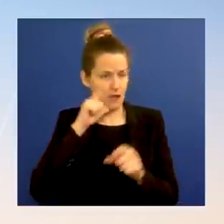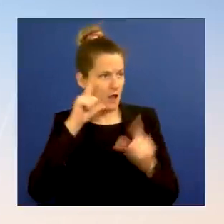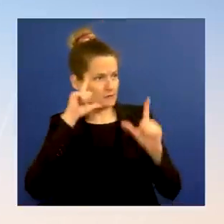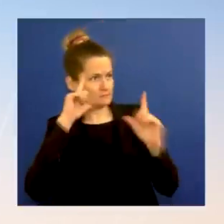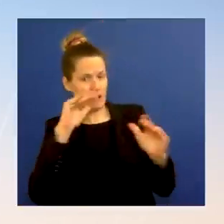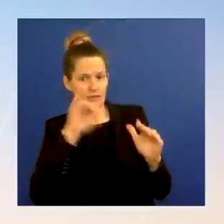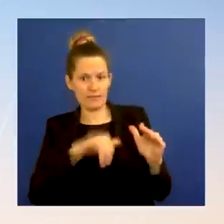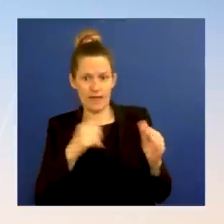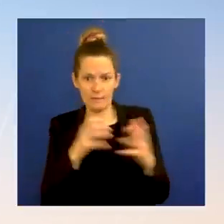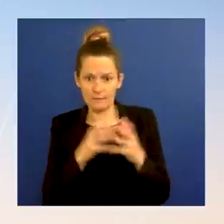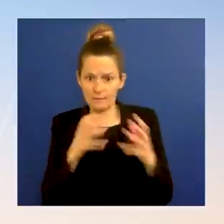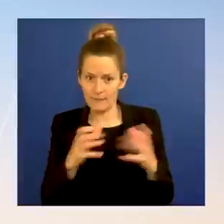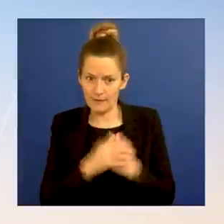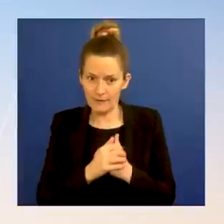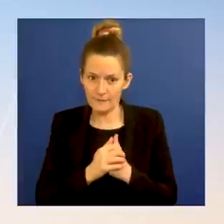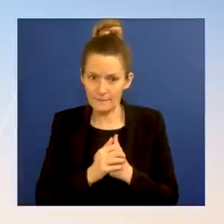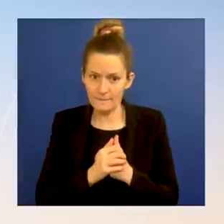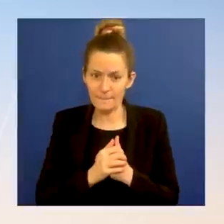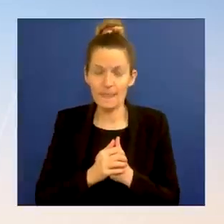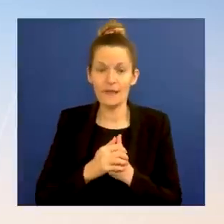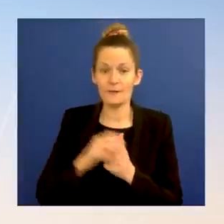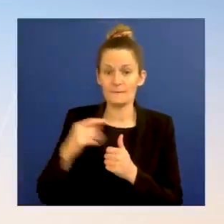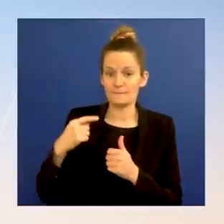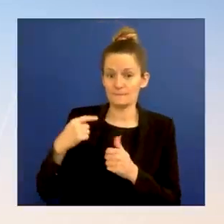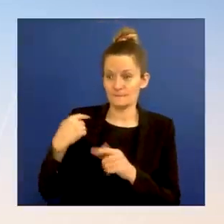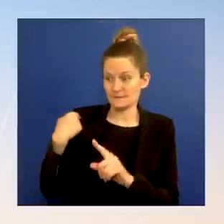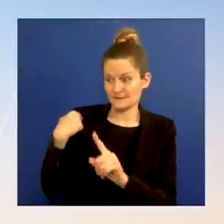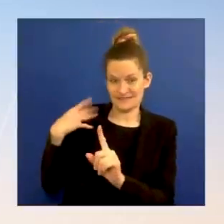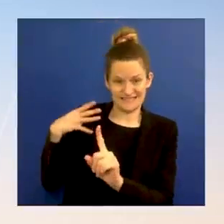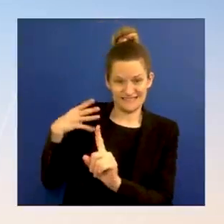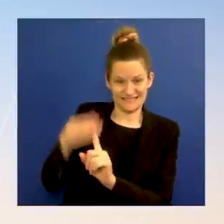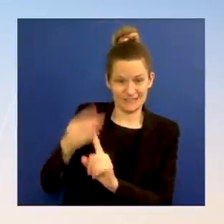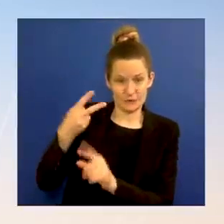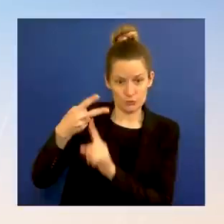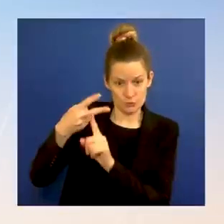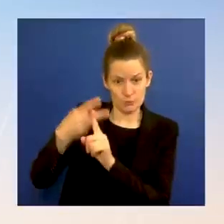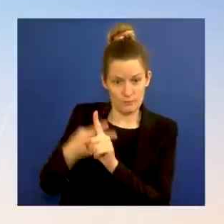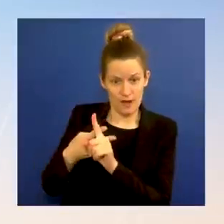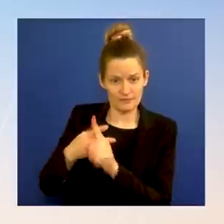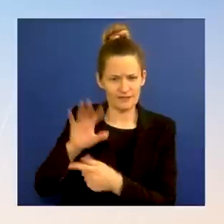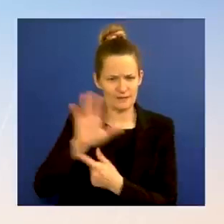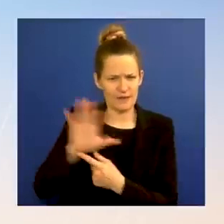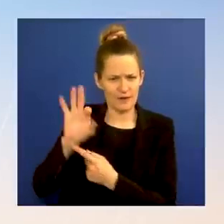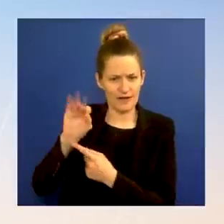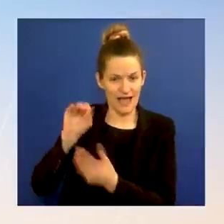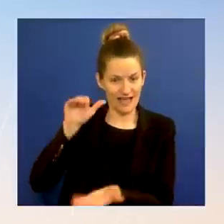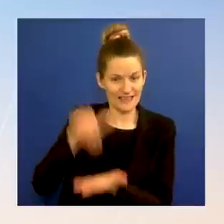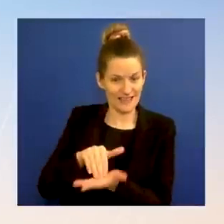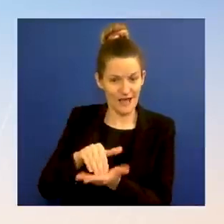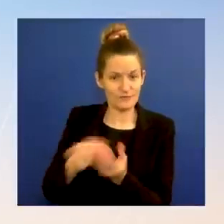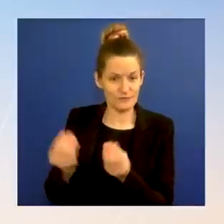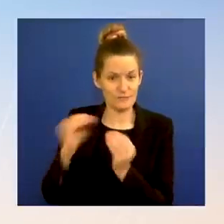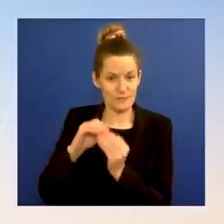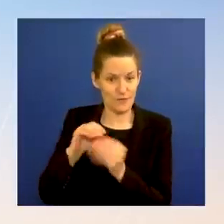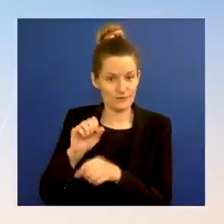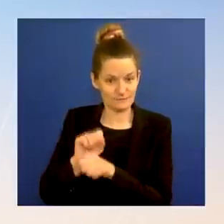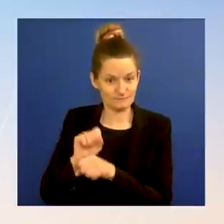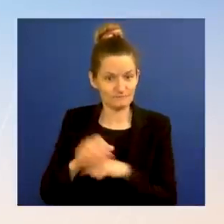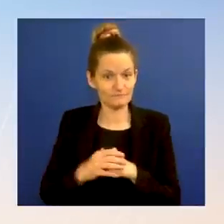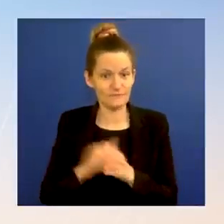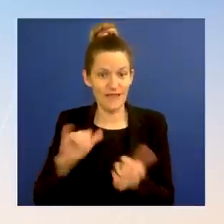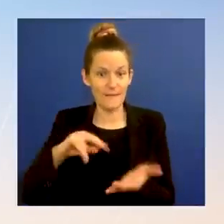over 90,000 more jobs than originally reported, with an average monthly gain of 582,000 over the past